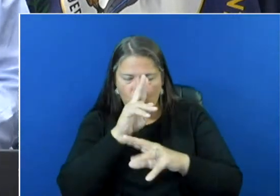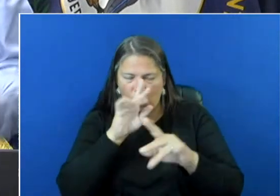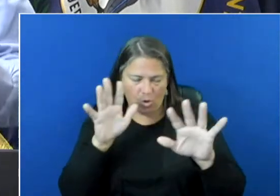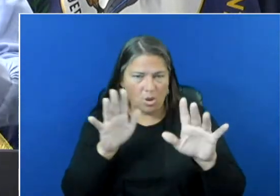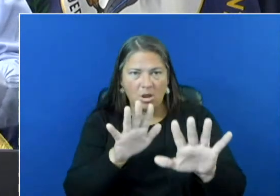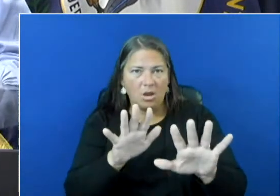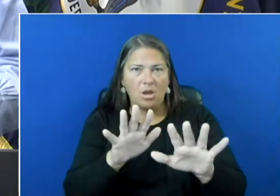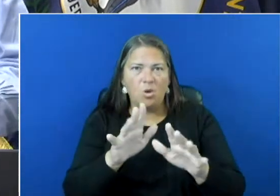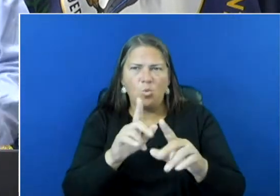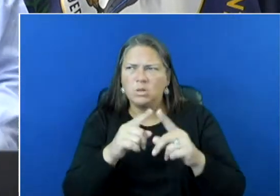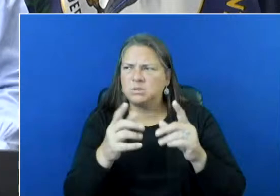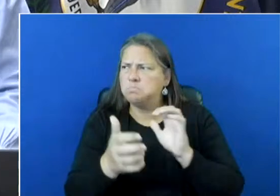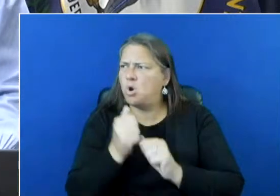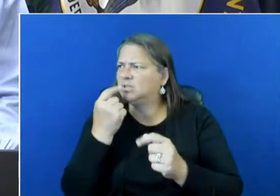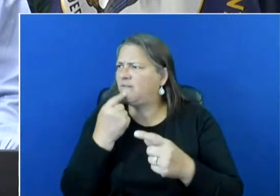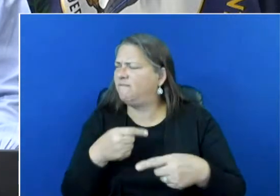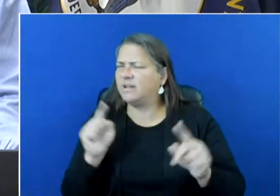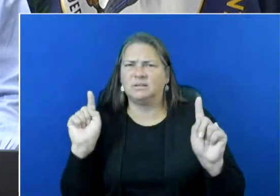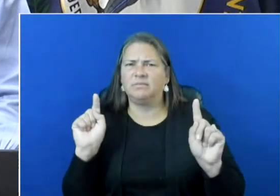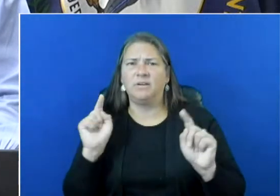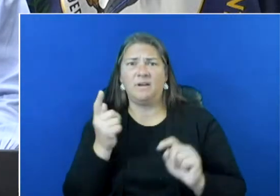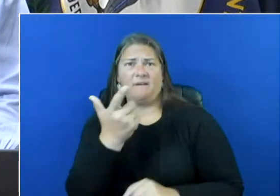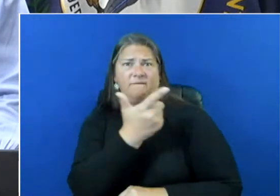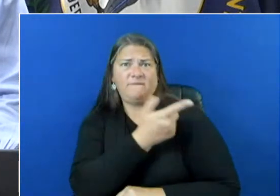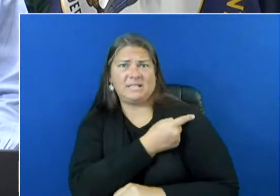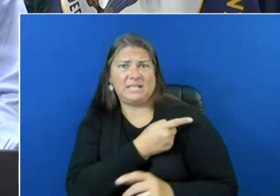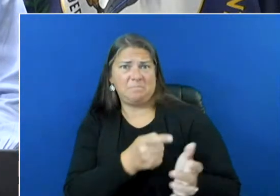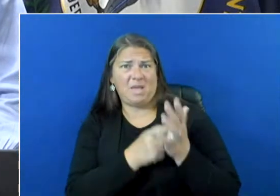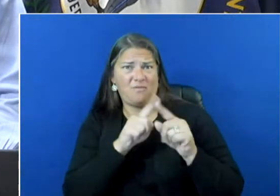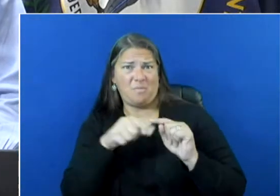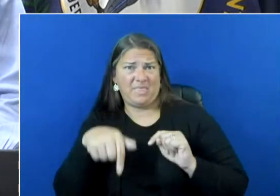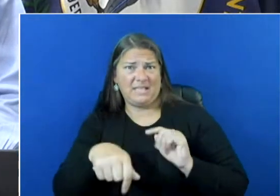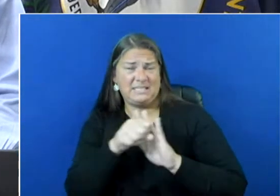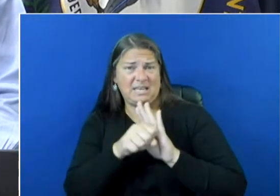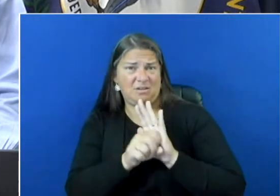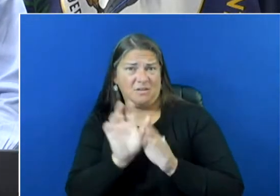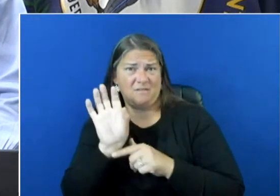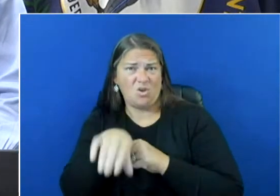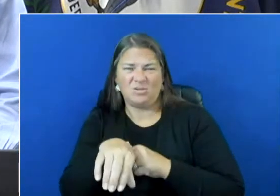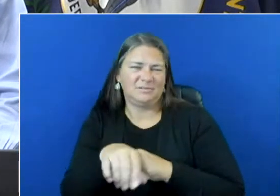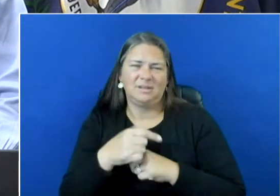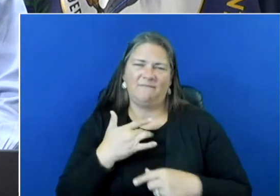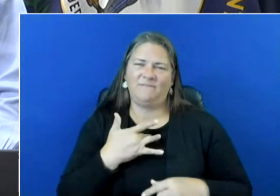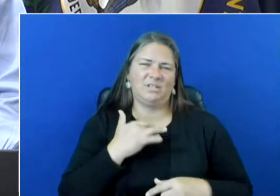mandate from the state right now I do not believe would be effective.